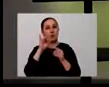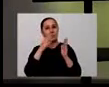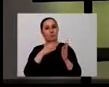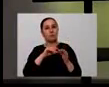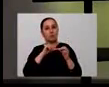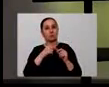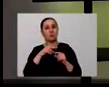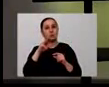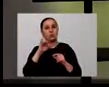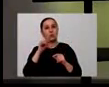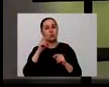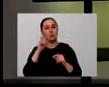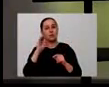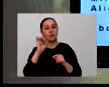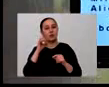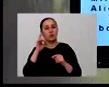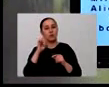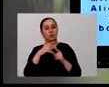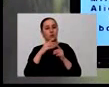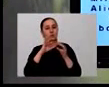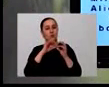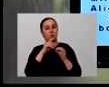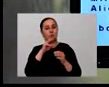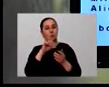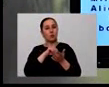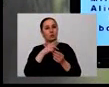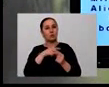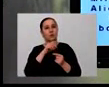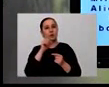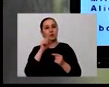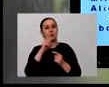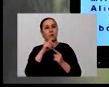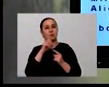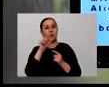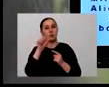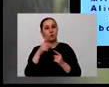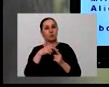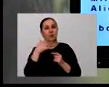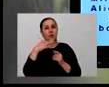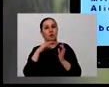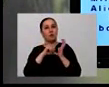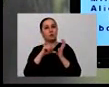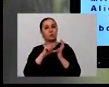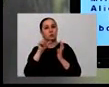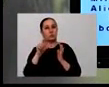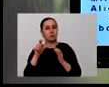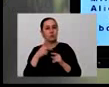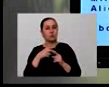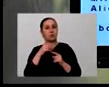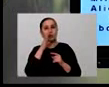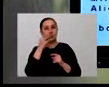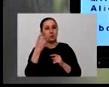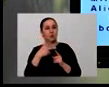bag'ishlangan Tuhfai Xoni asarining muallifi, Hakimbeyning odami 50-60 yoshlarda.